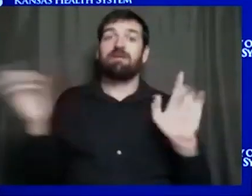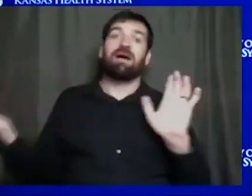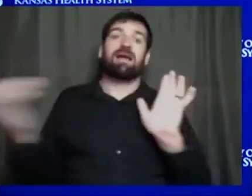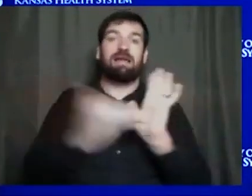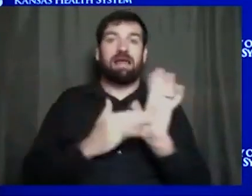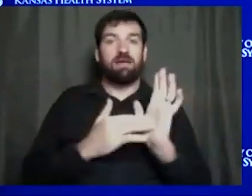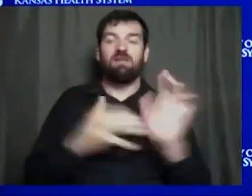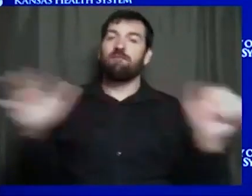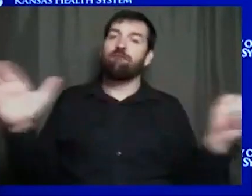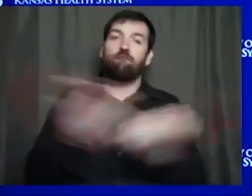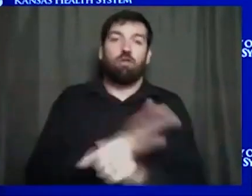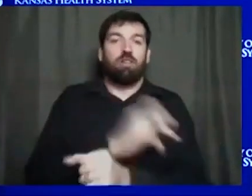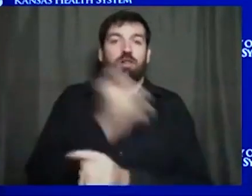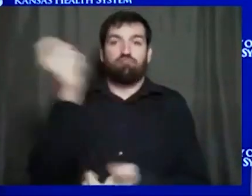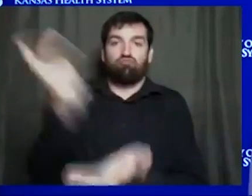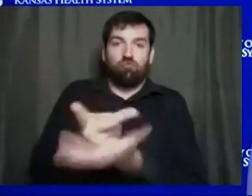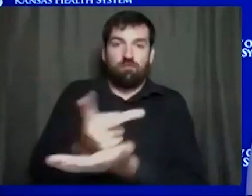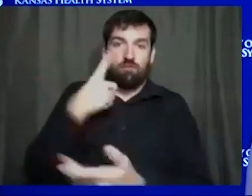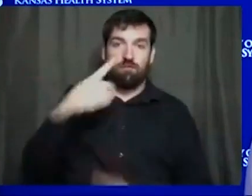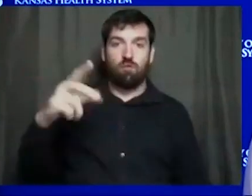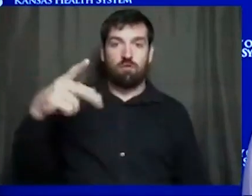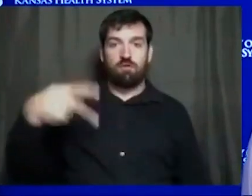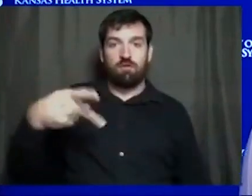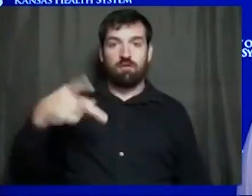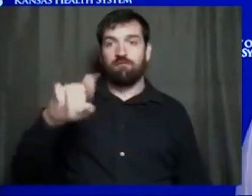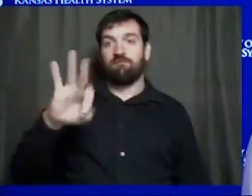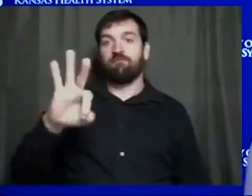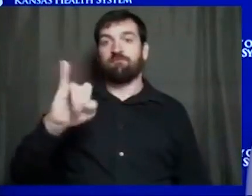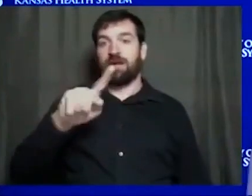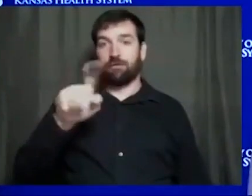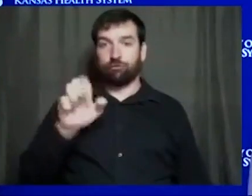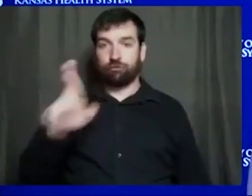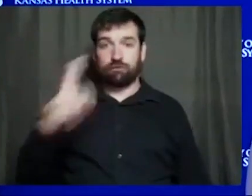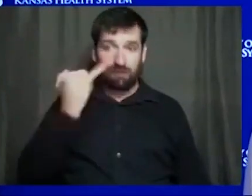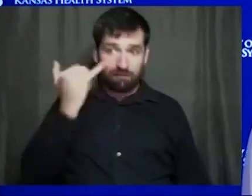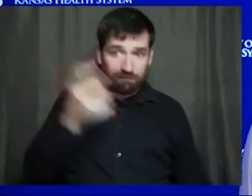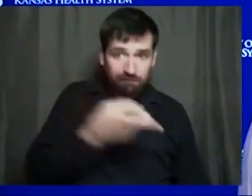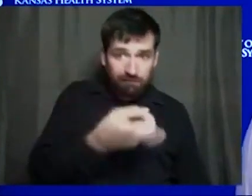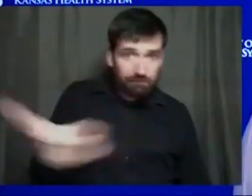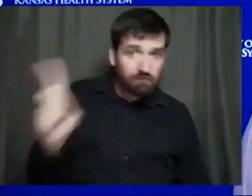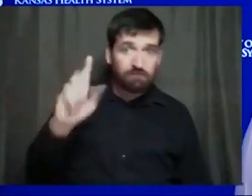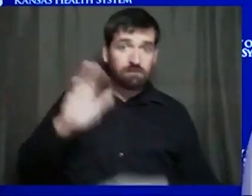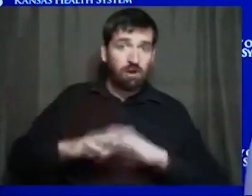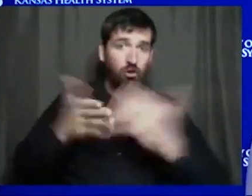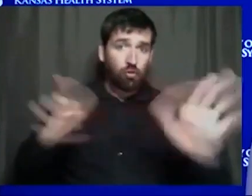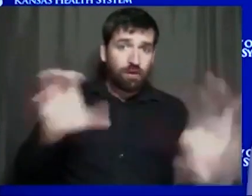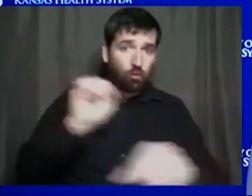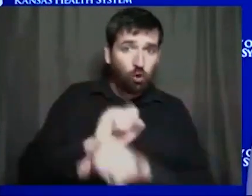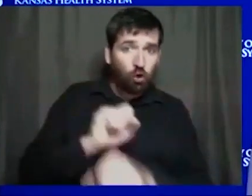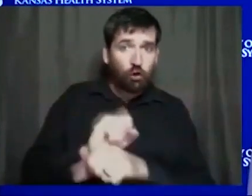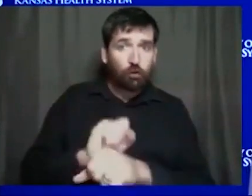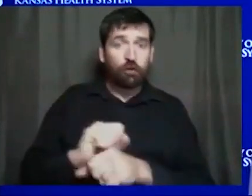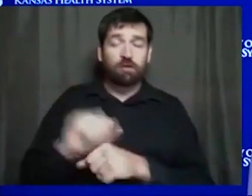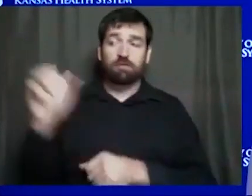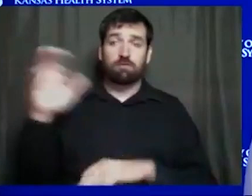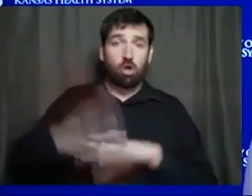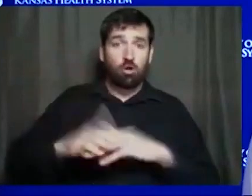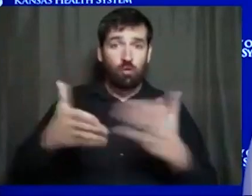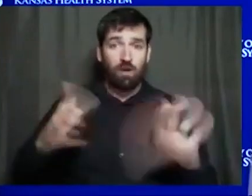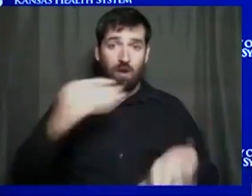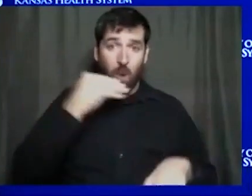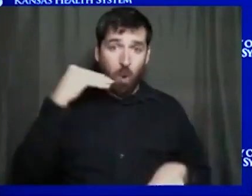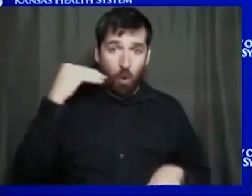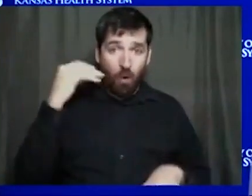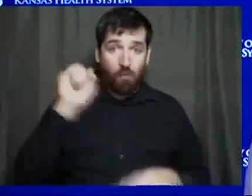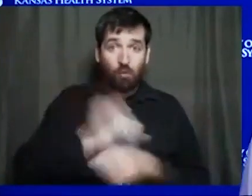approval now for the Pfizer vaccine. Please, if you're out there on your way to work, coming home from work, maybe you worked a late shift, you've been